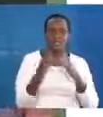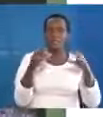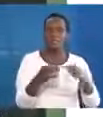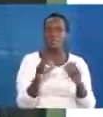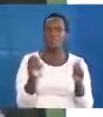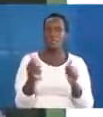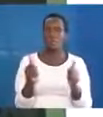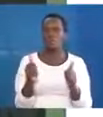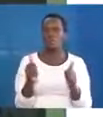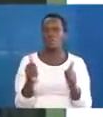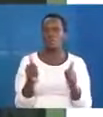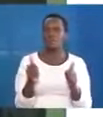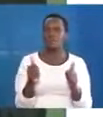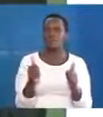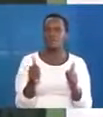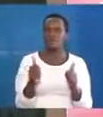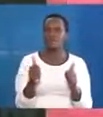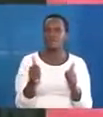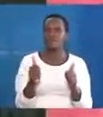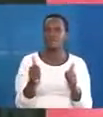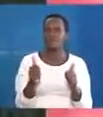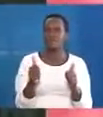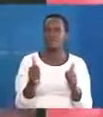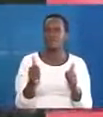where he's just harassed by members of parliament.